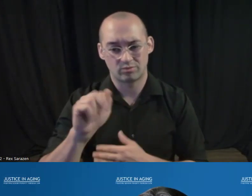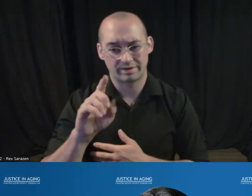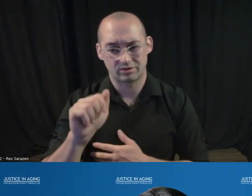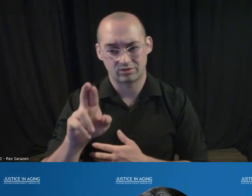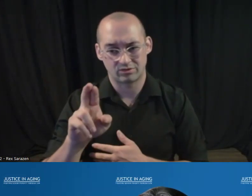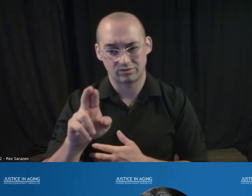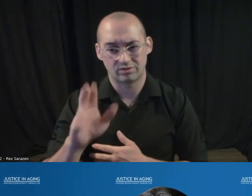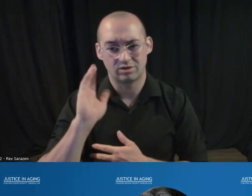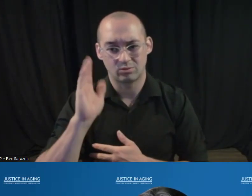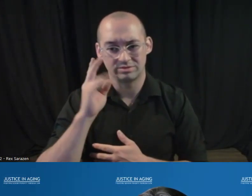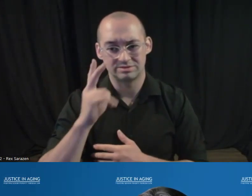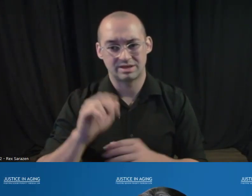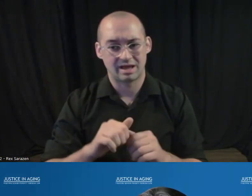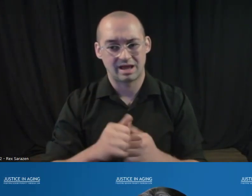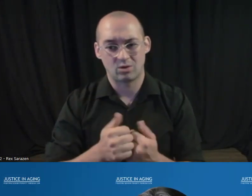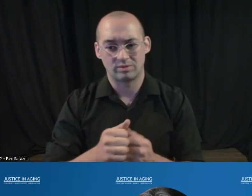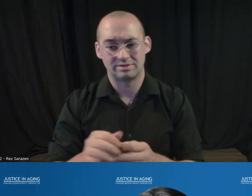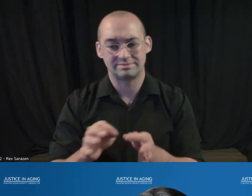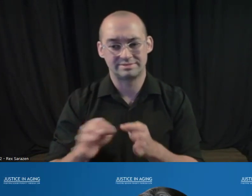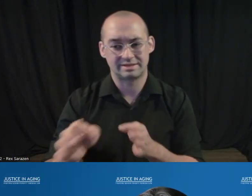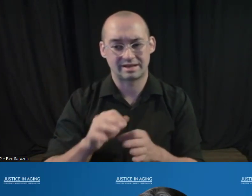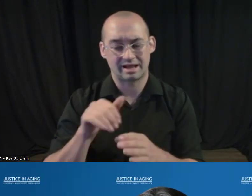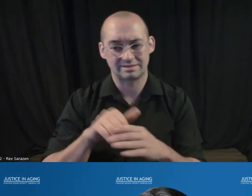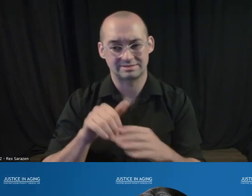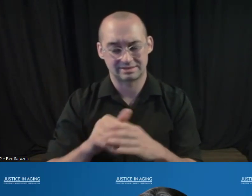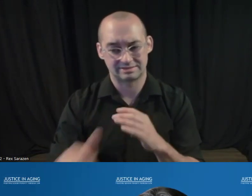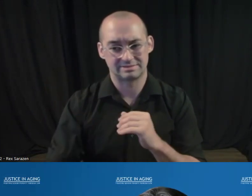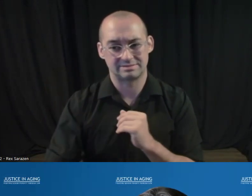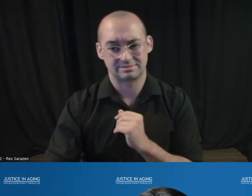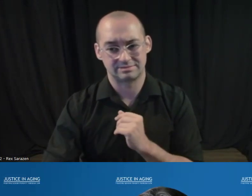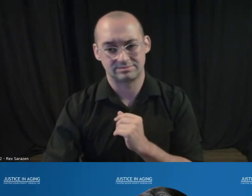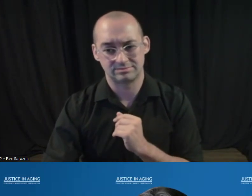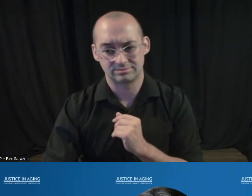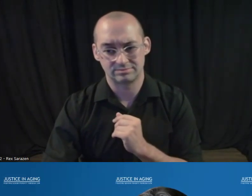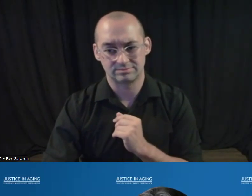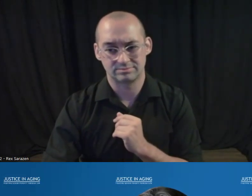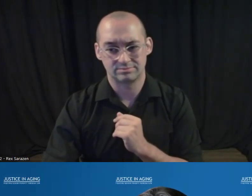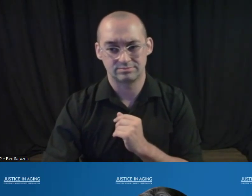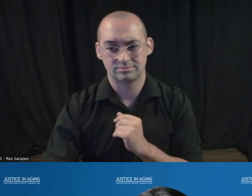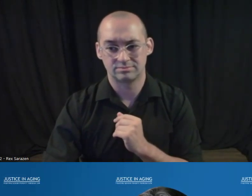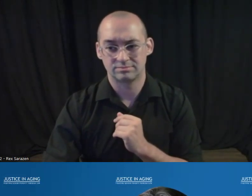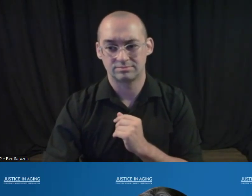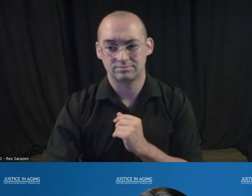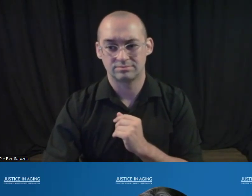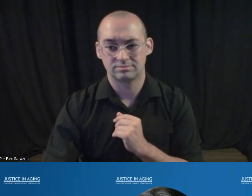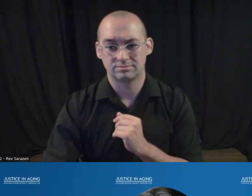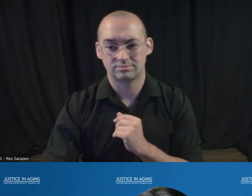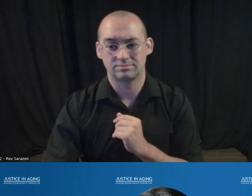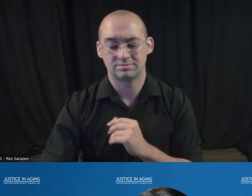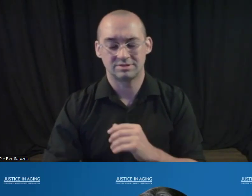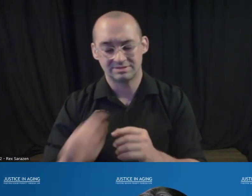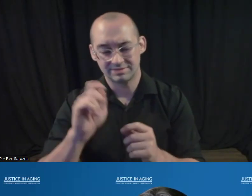be trying to see how we can expand access to CHW services, specifically as navigators of our system,